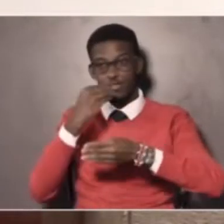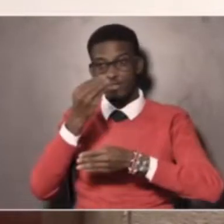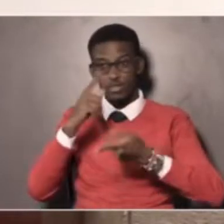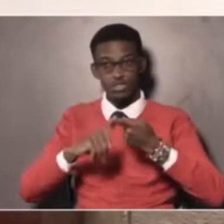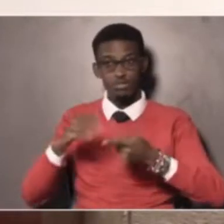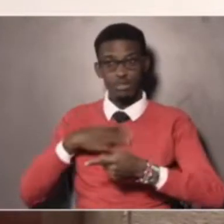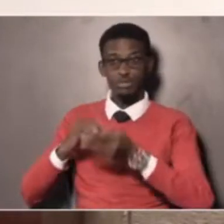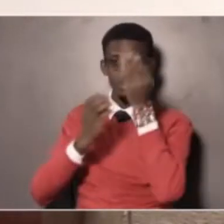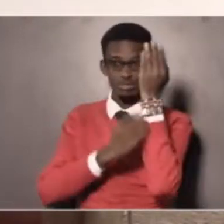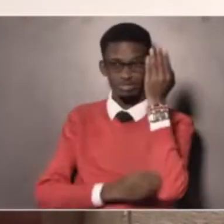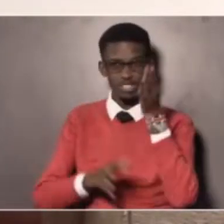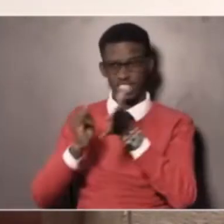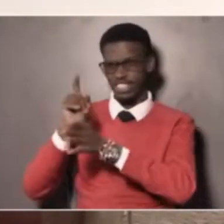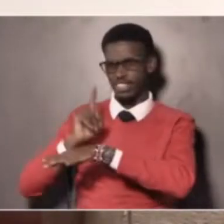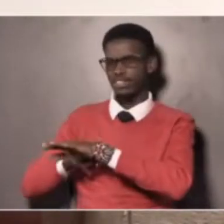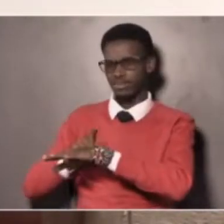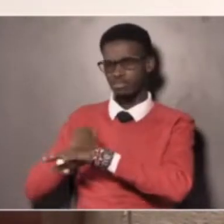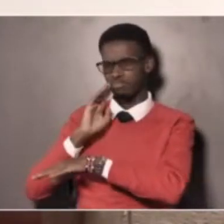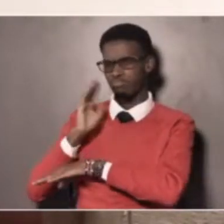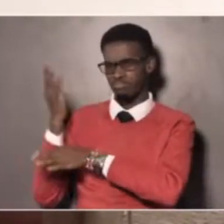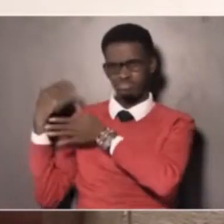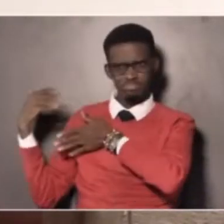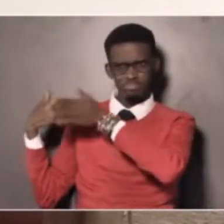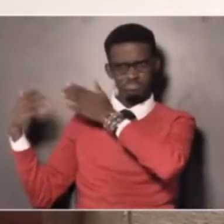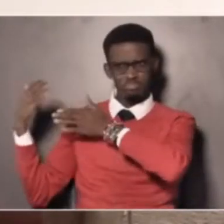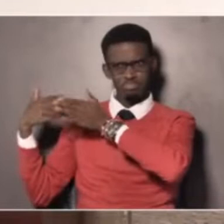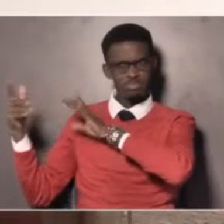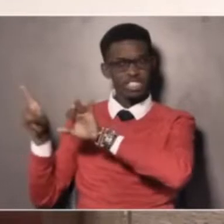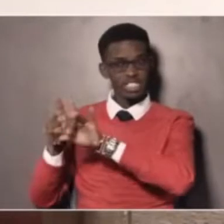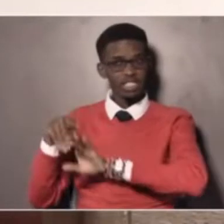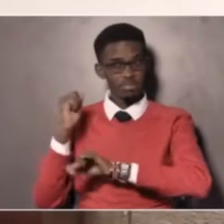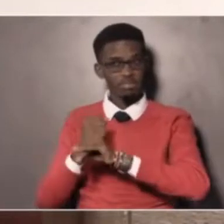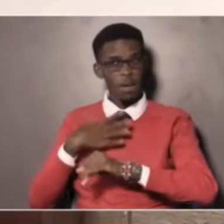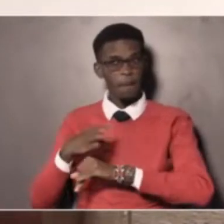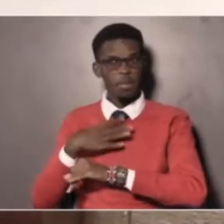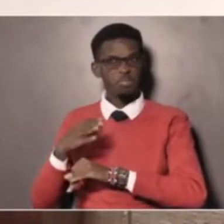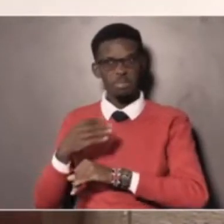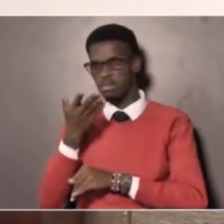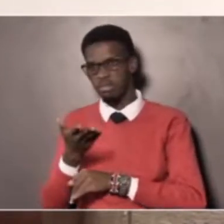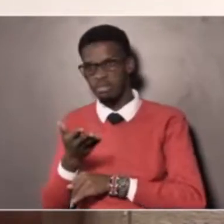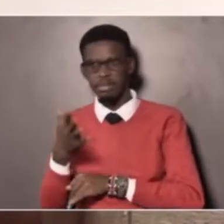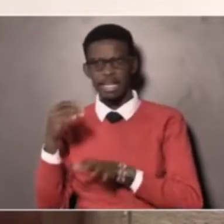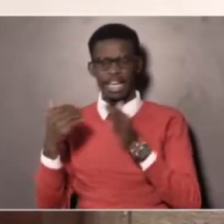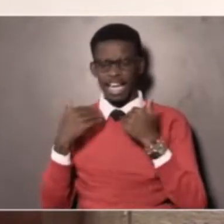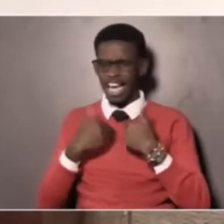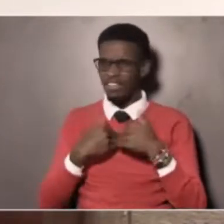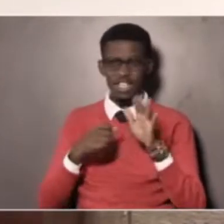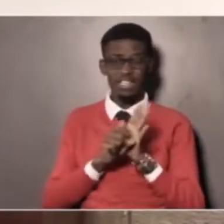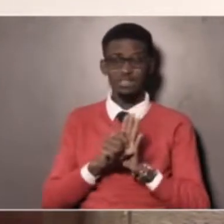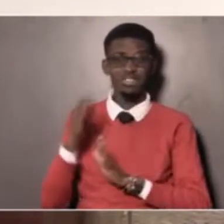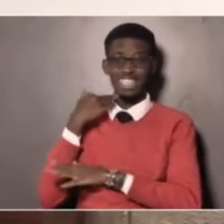widows during that time. And when he was doing that, people were opposing him. They had a lot of opposition to